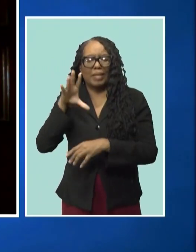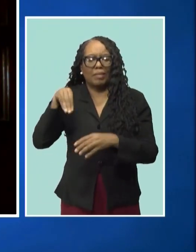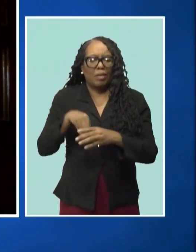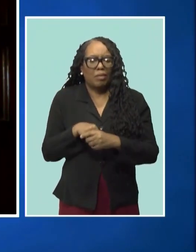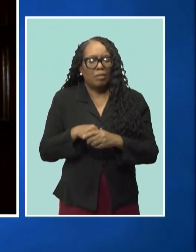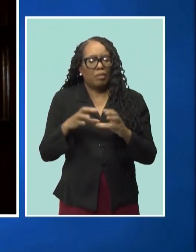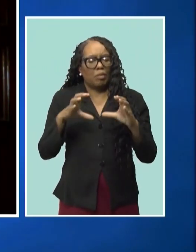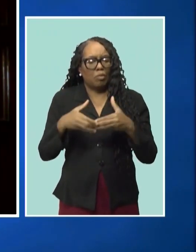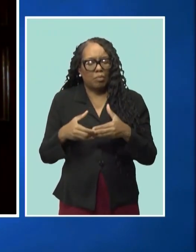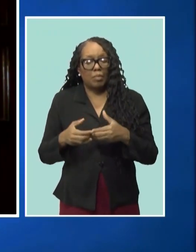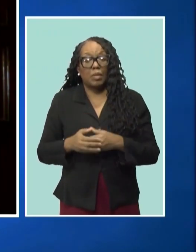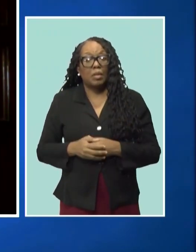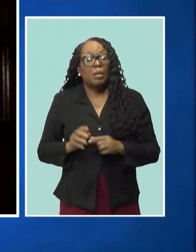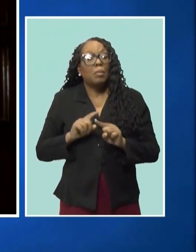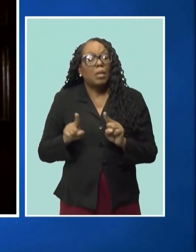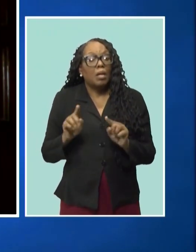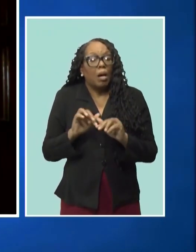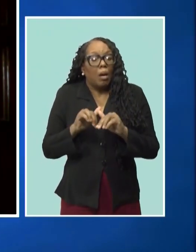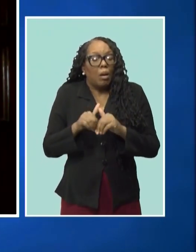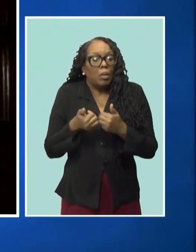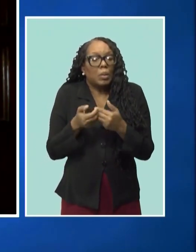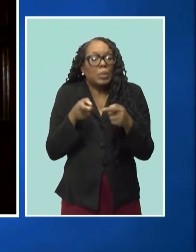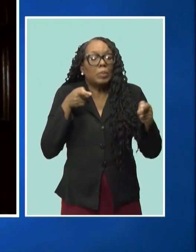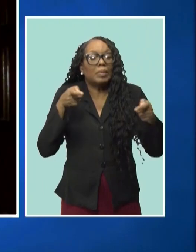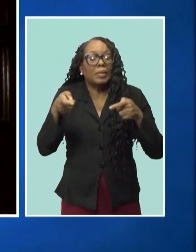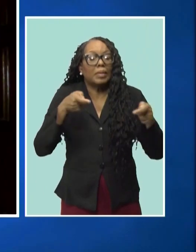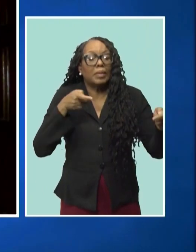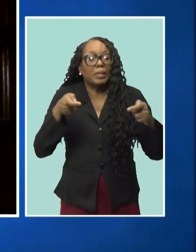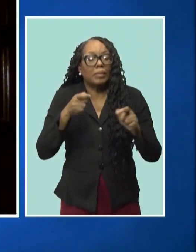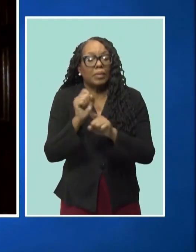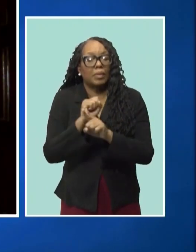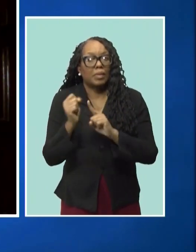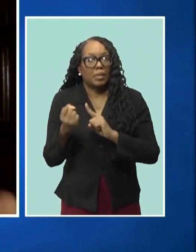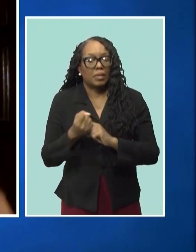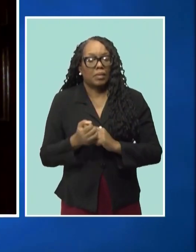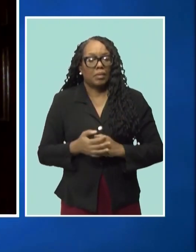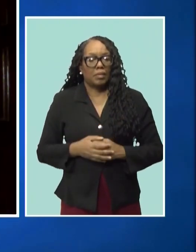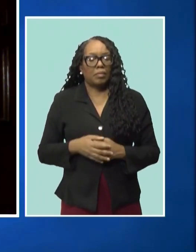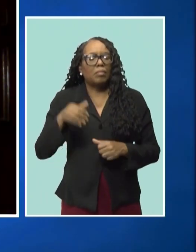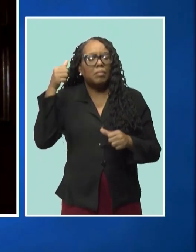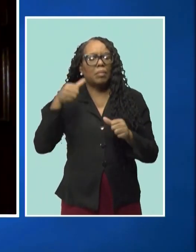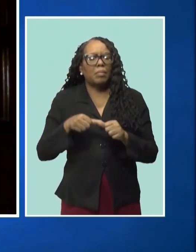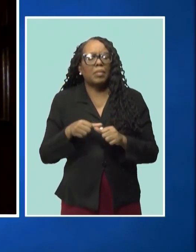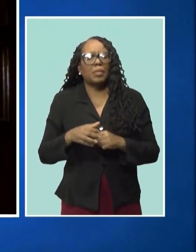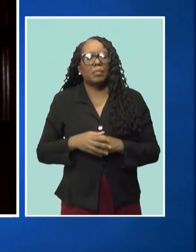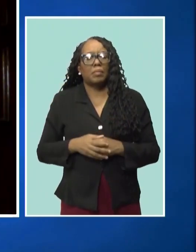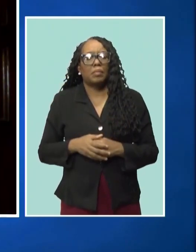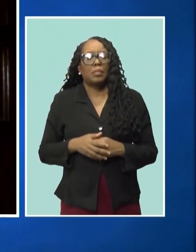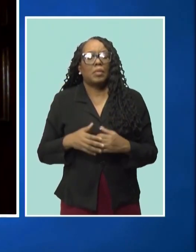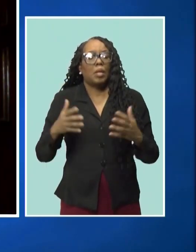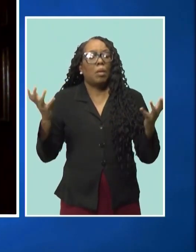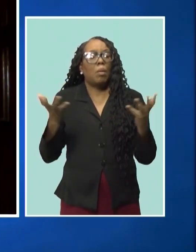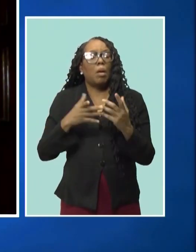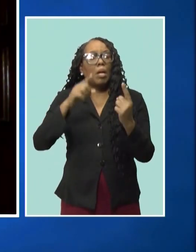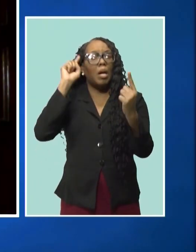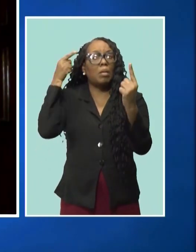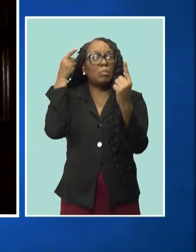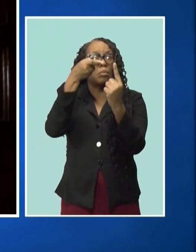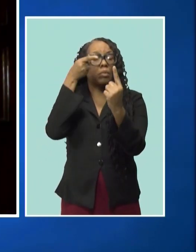the difference. And again, what are the objectives and goals of the political